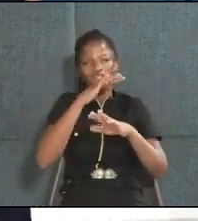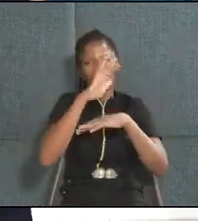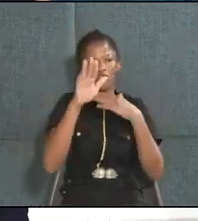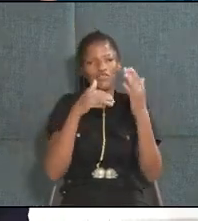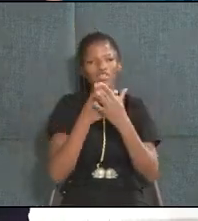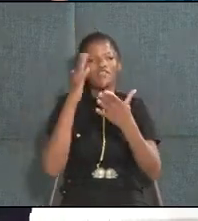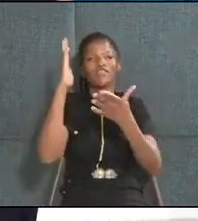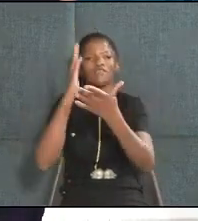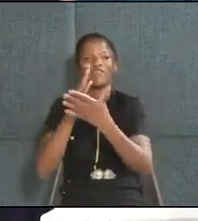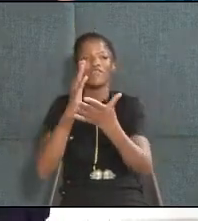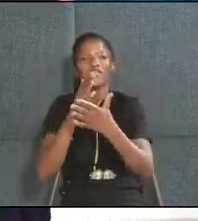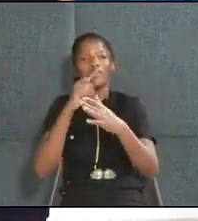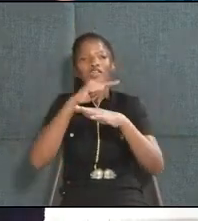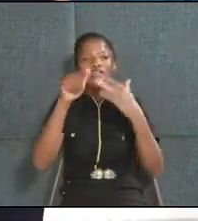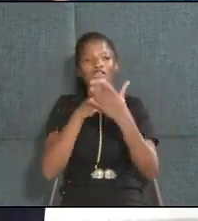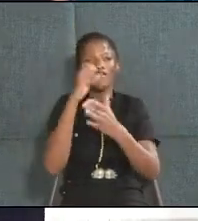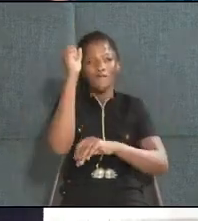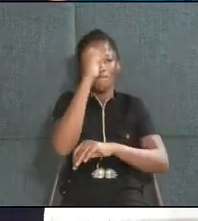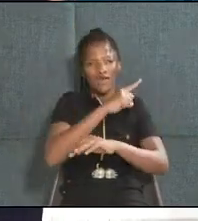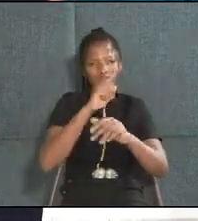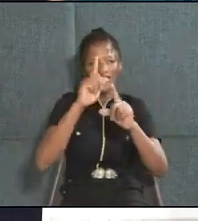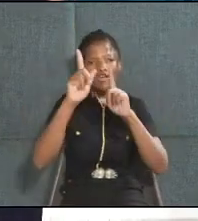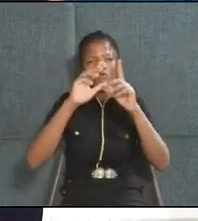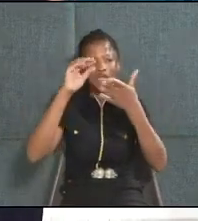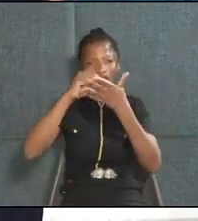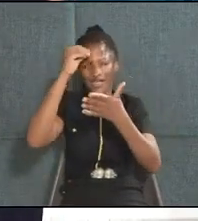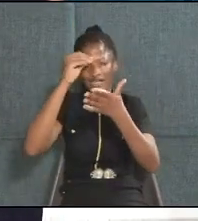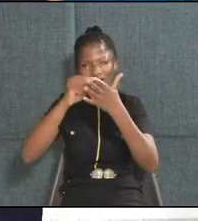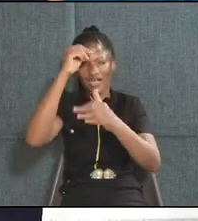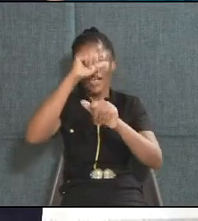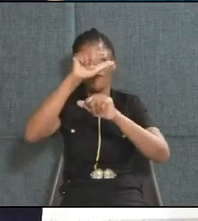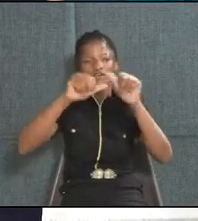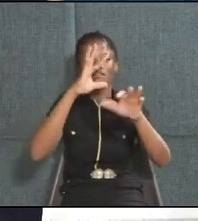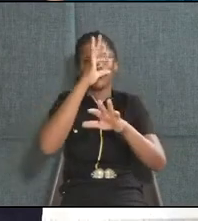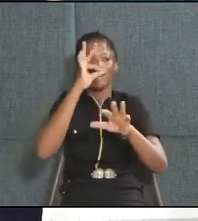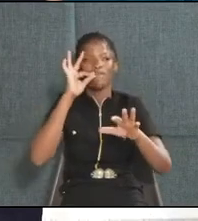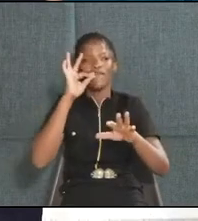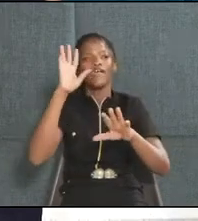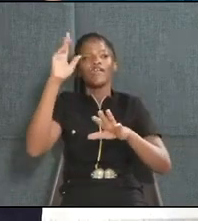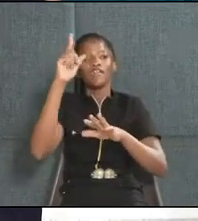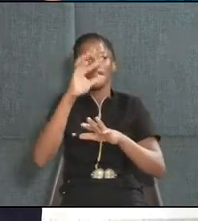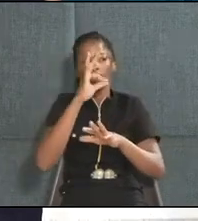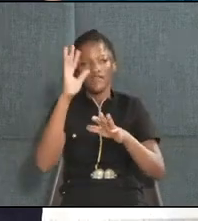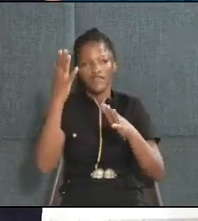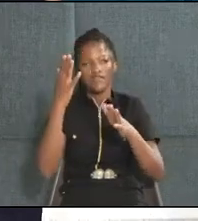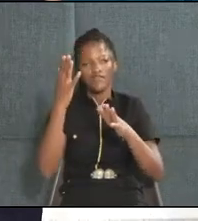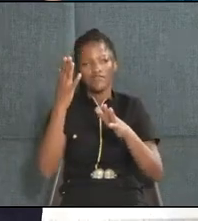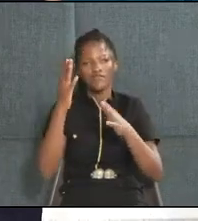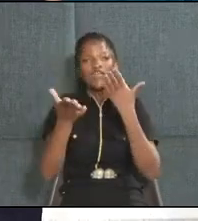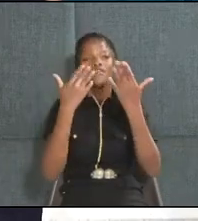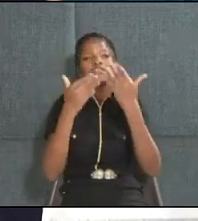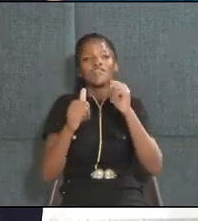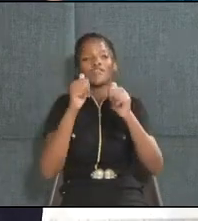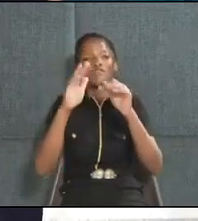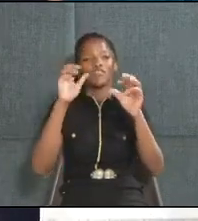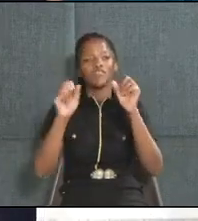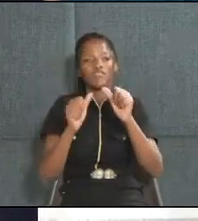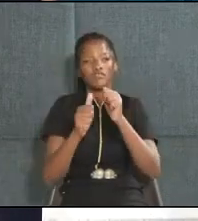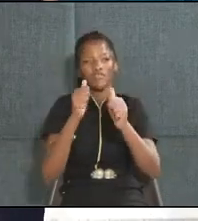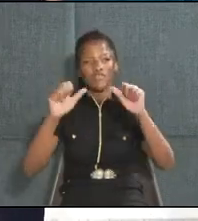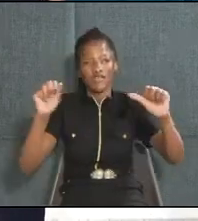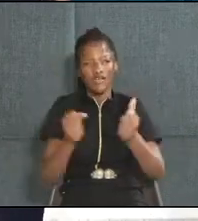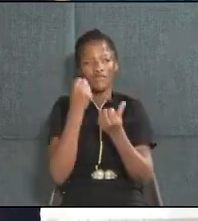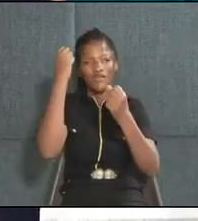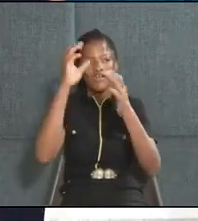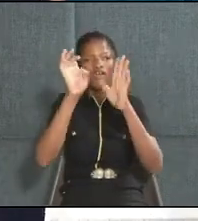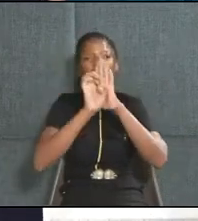thought right there. This month, we're learning about fast. This means the first things that happen. For example, last week